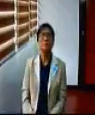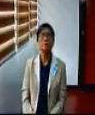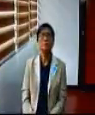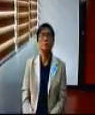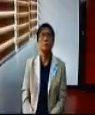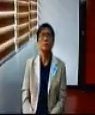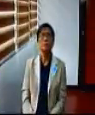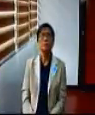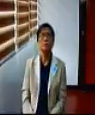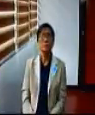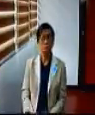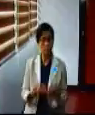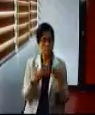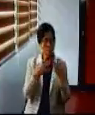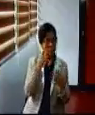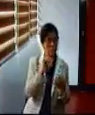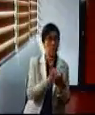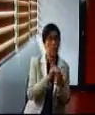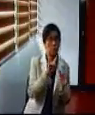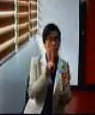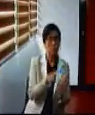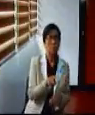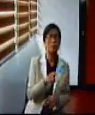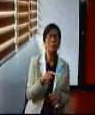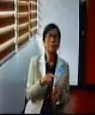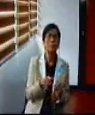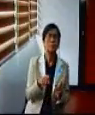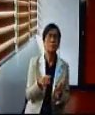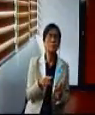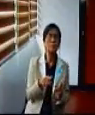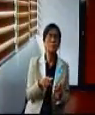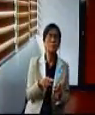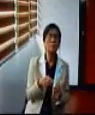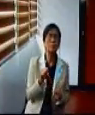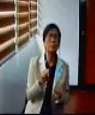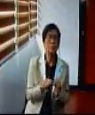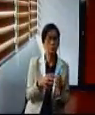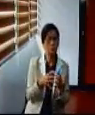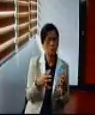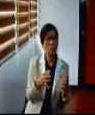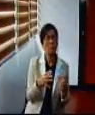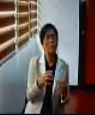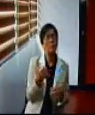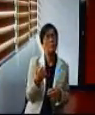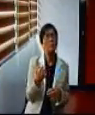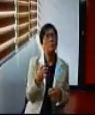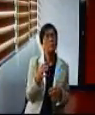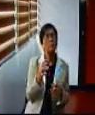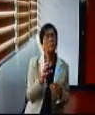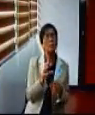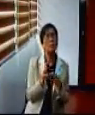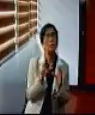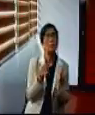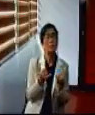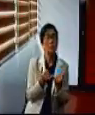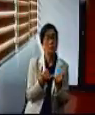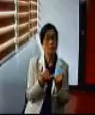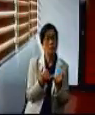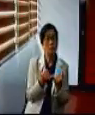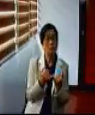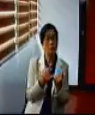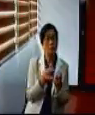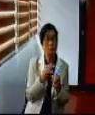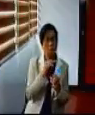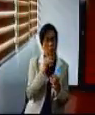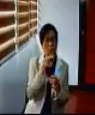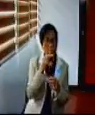I thank you for that question. Well, there's so much else that a company can do that is not in the